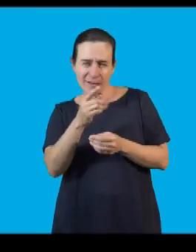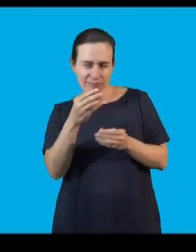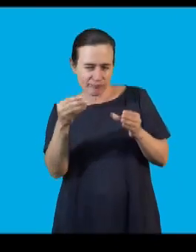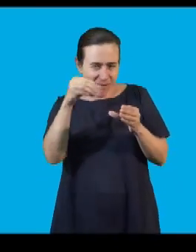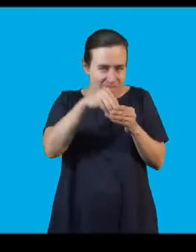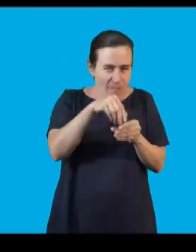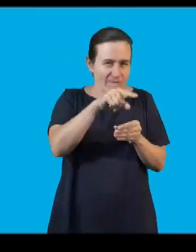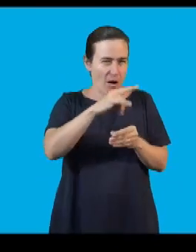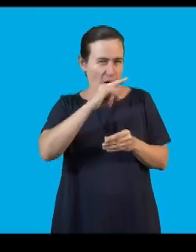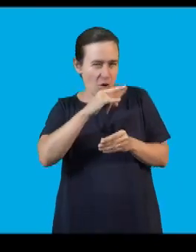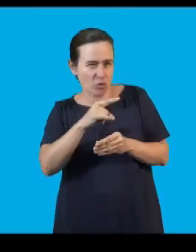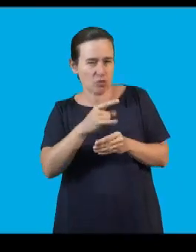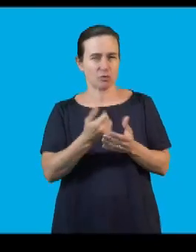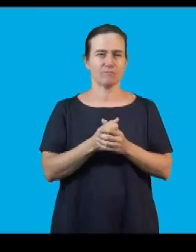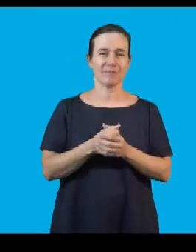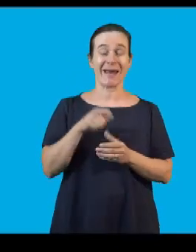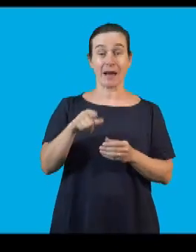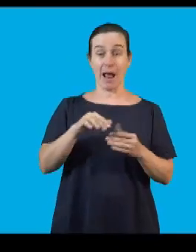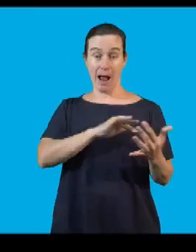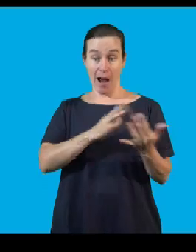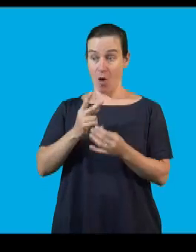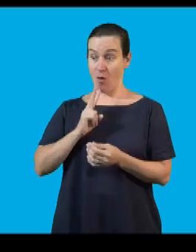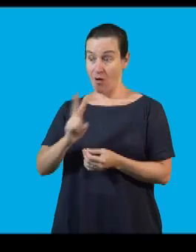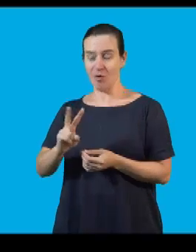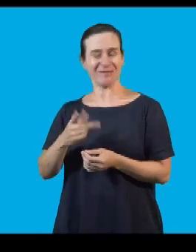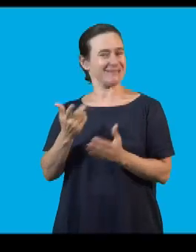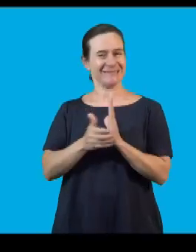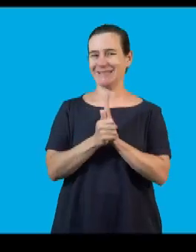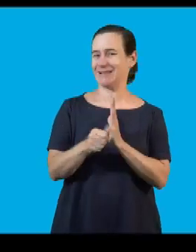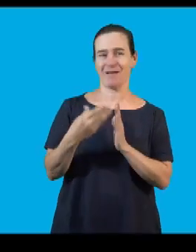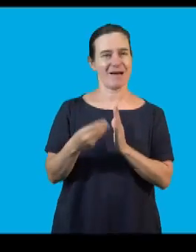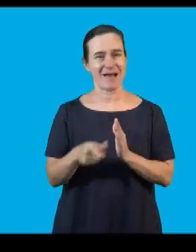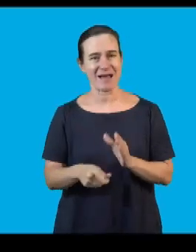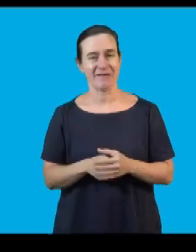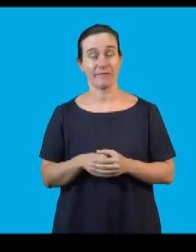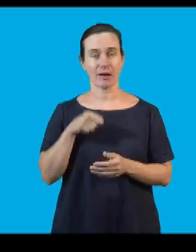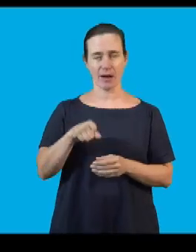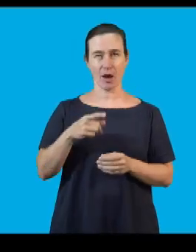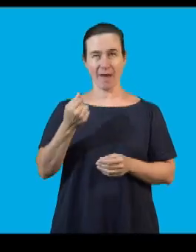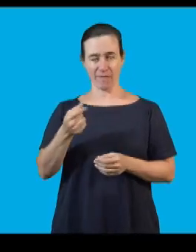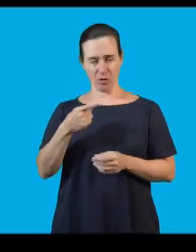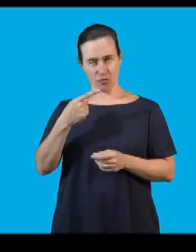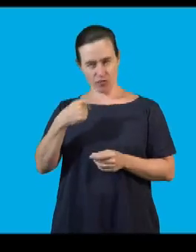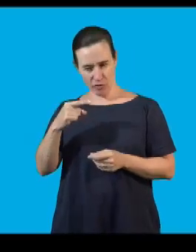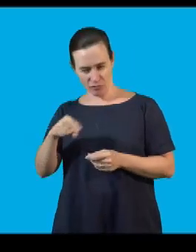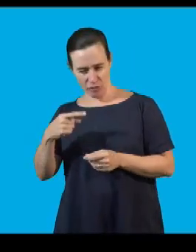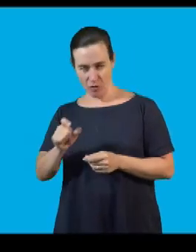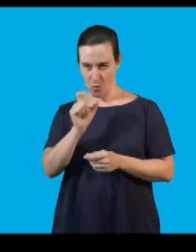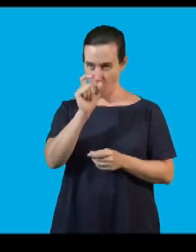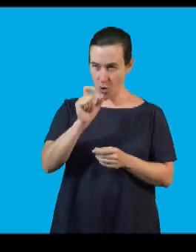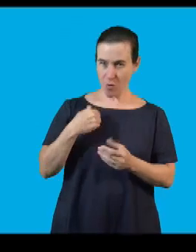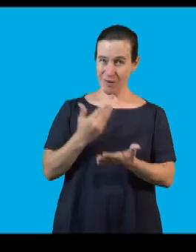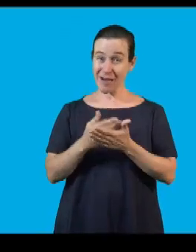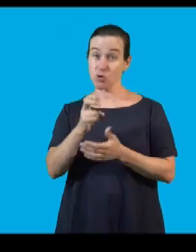of a cartoon and the skill to respond to these questions, all right? They also lack the correct vocabulary to